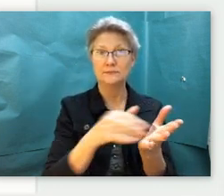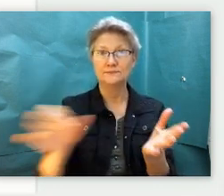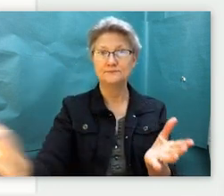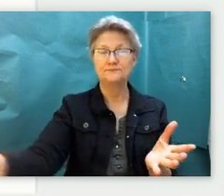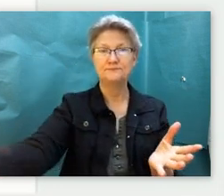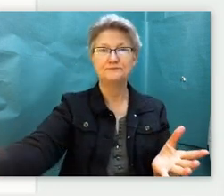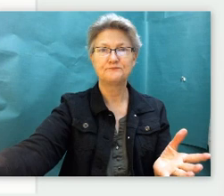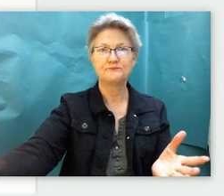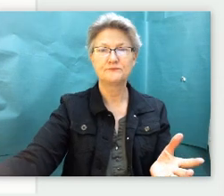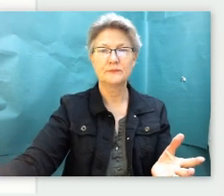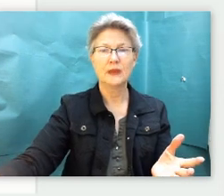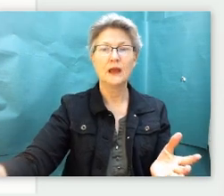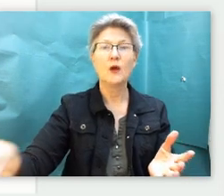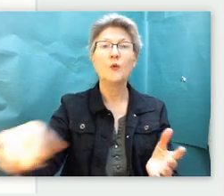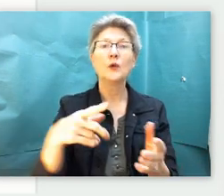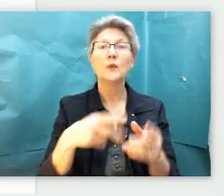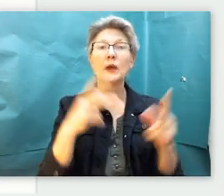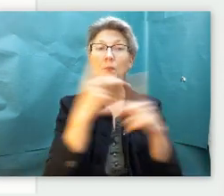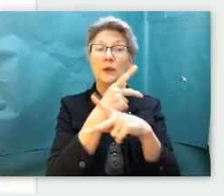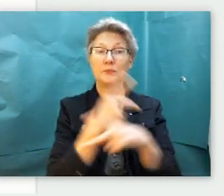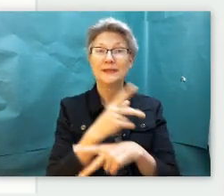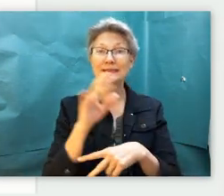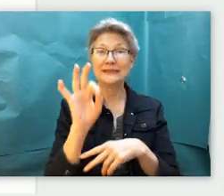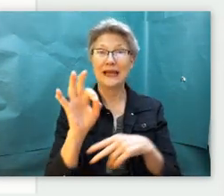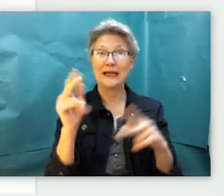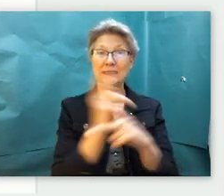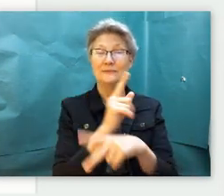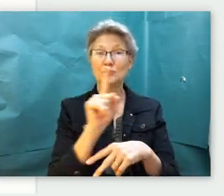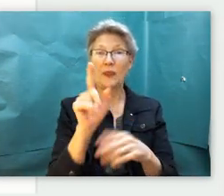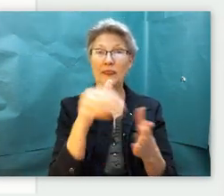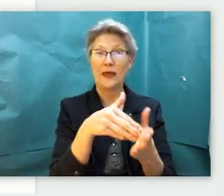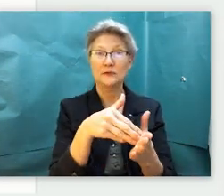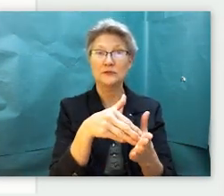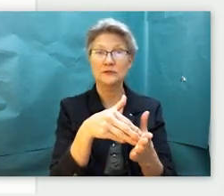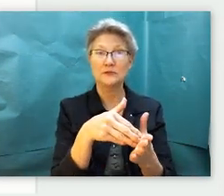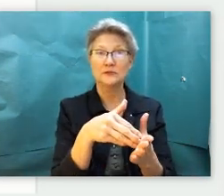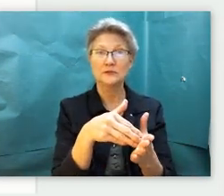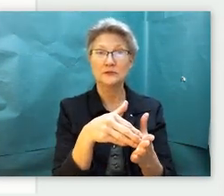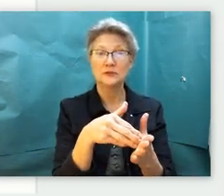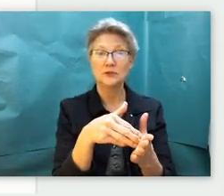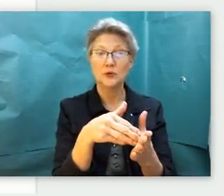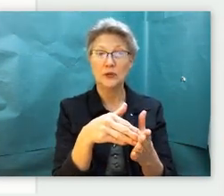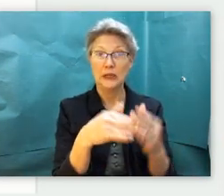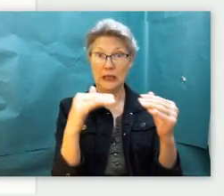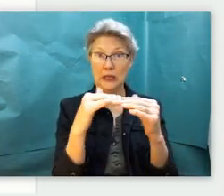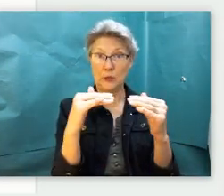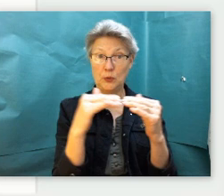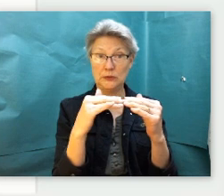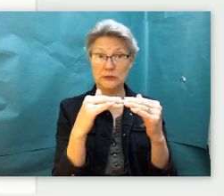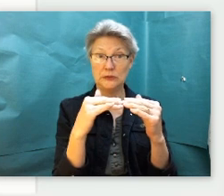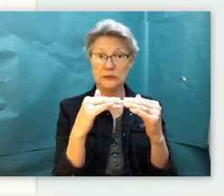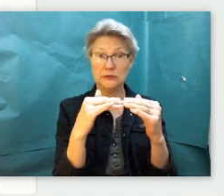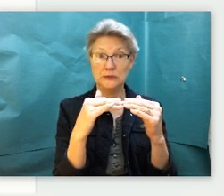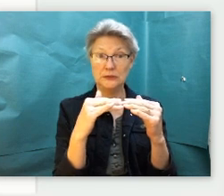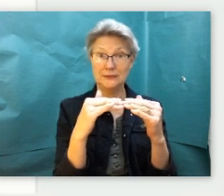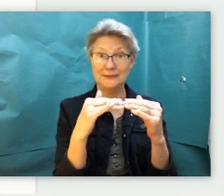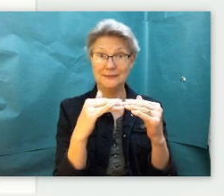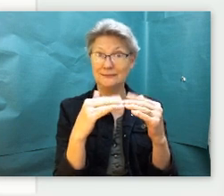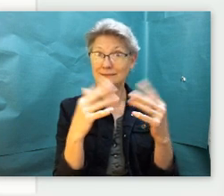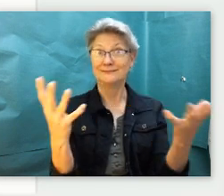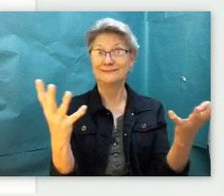here. And when we multiply 9 times 1,000, we get a total of,